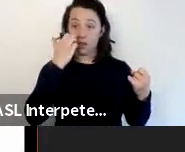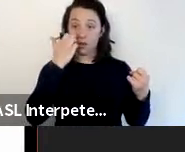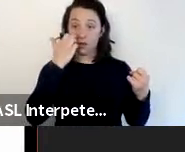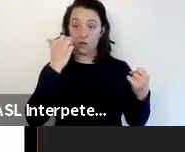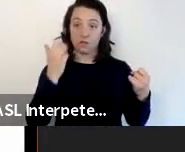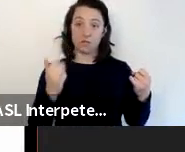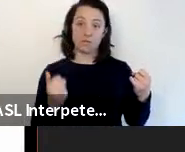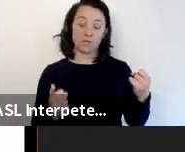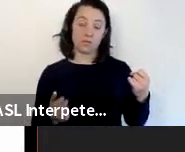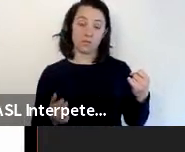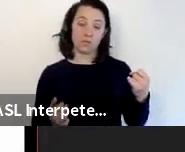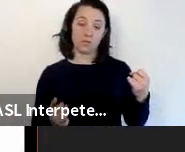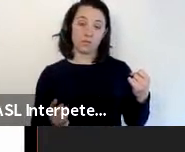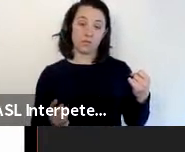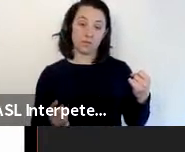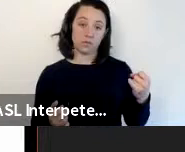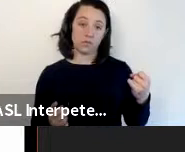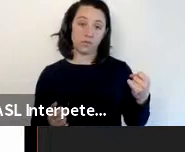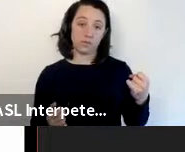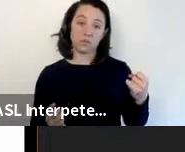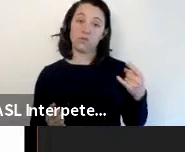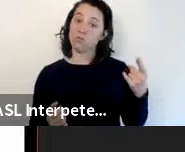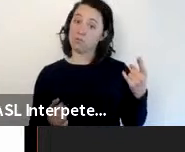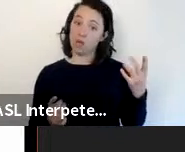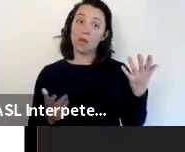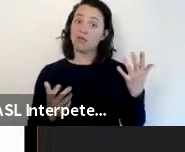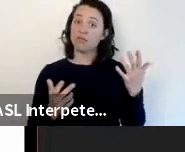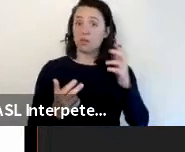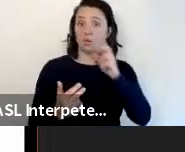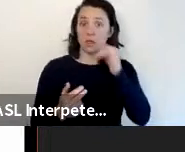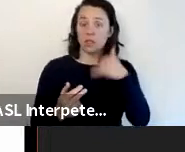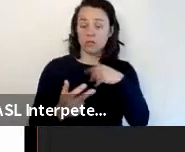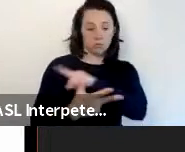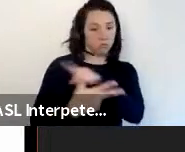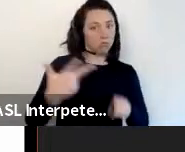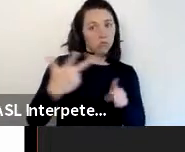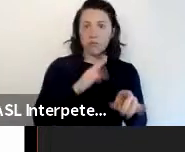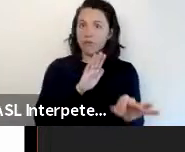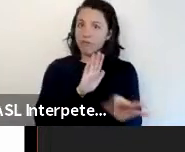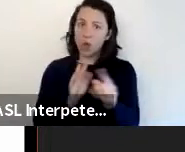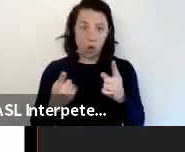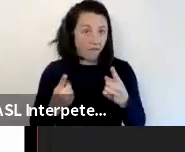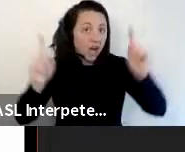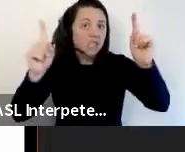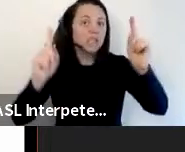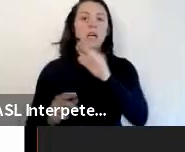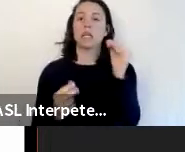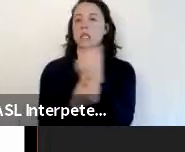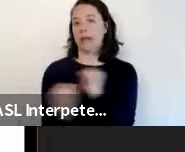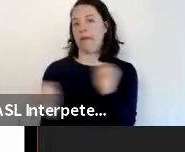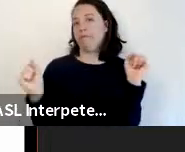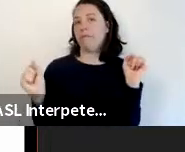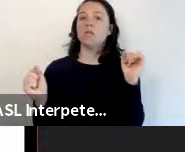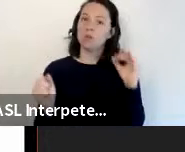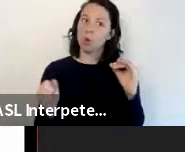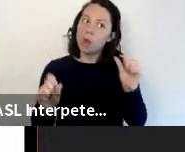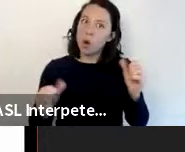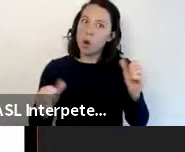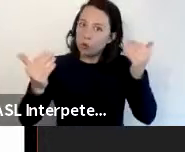and they found that they were very effective and they were very safe. Hence, we're able to roll them out and give them